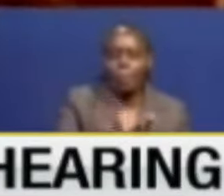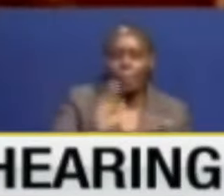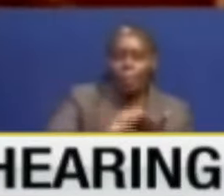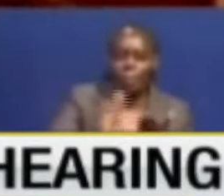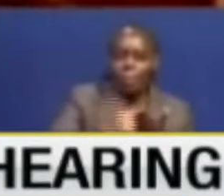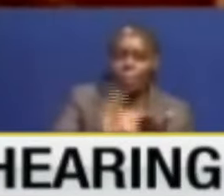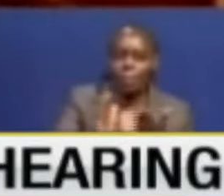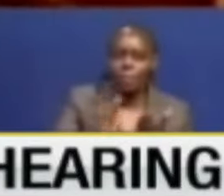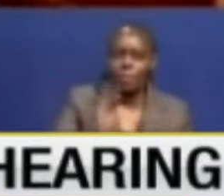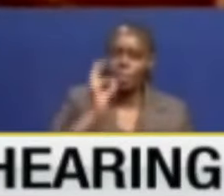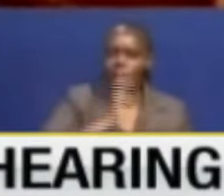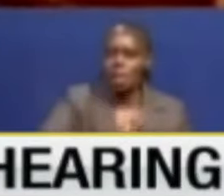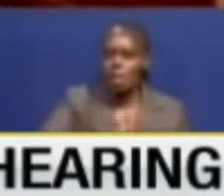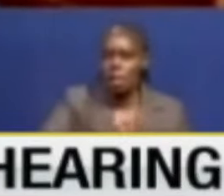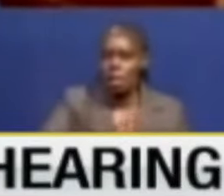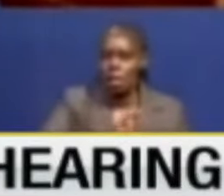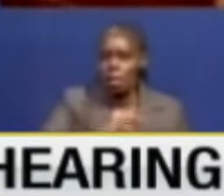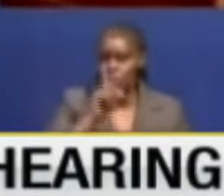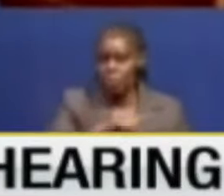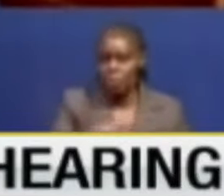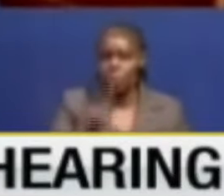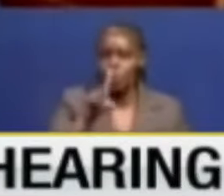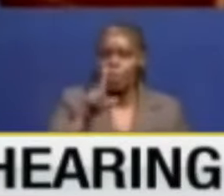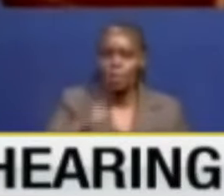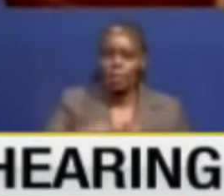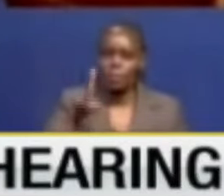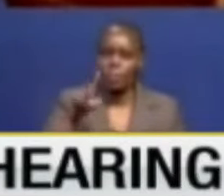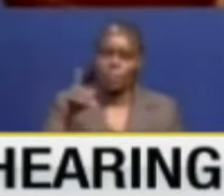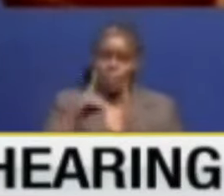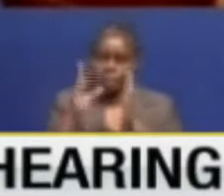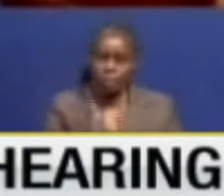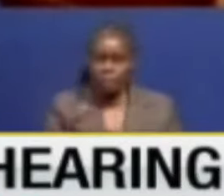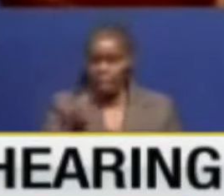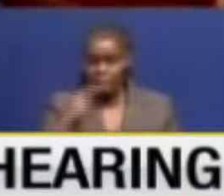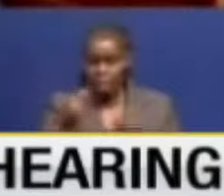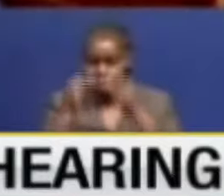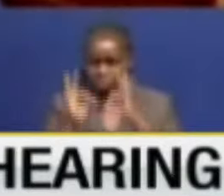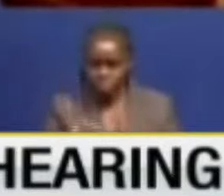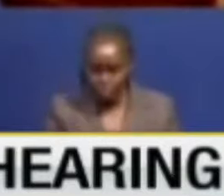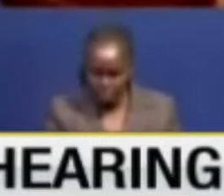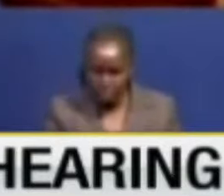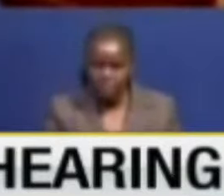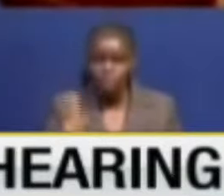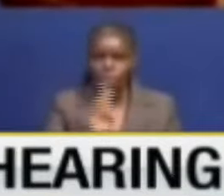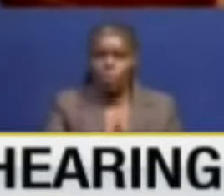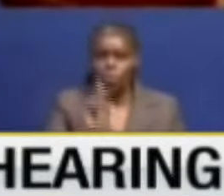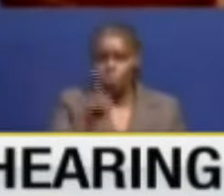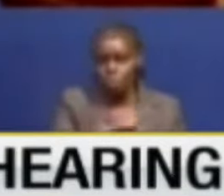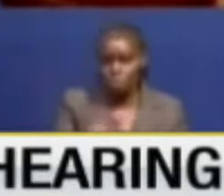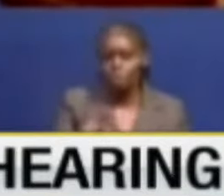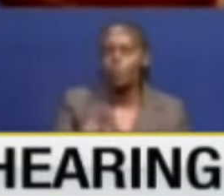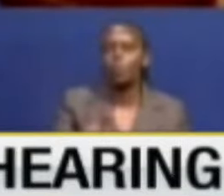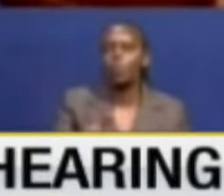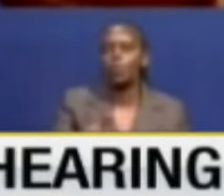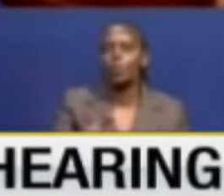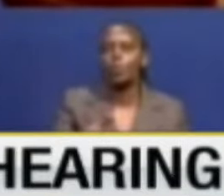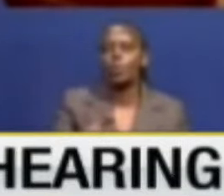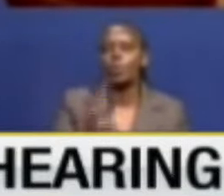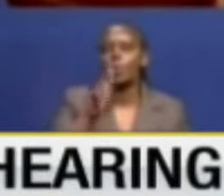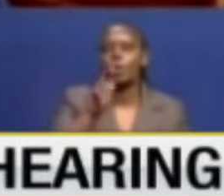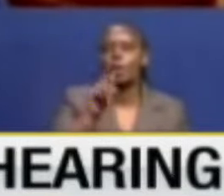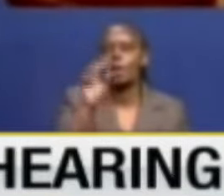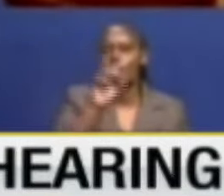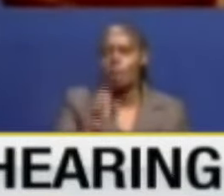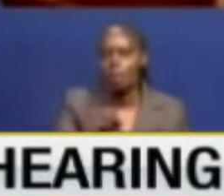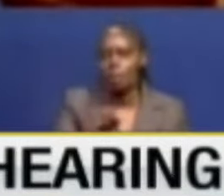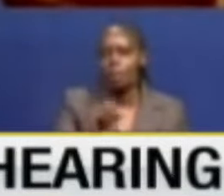emergency call allowances to 161 doctors and medical officers using the wrong rates, leading to